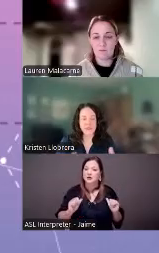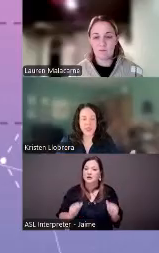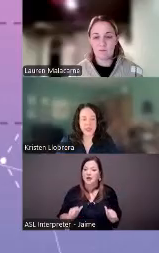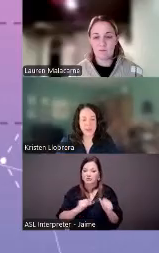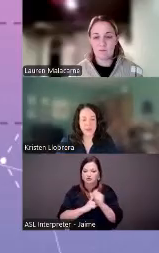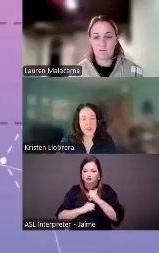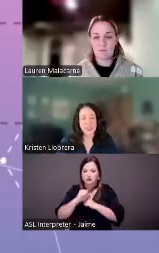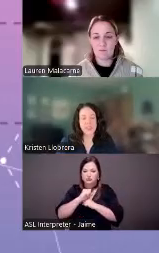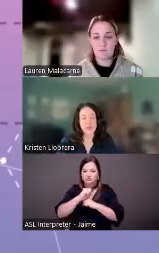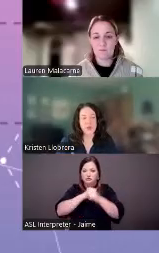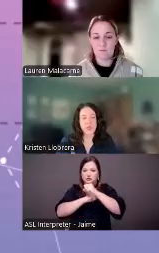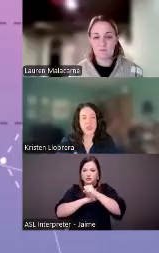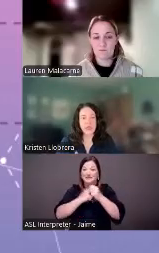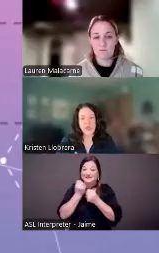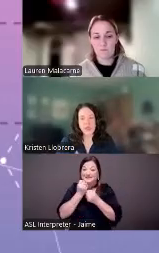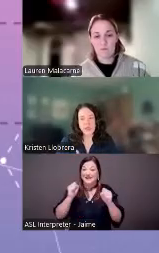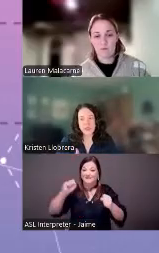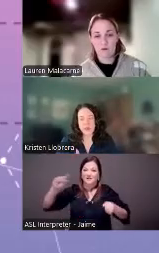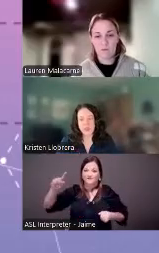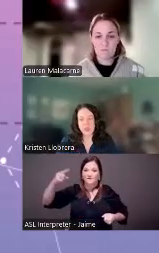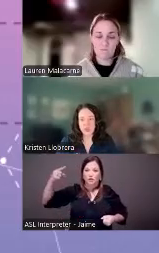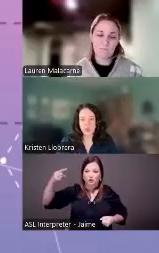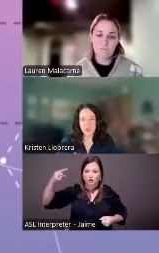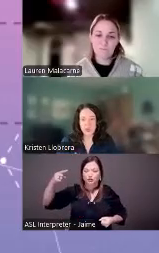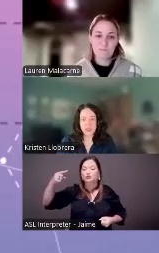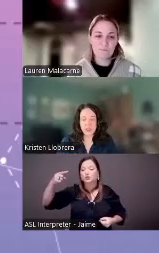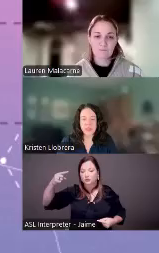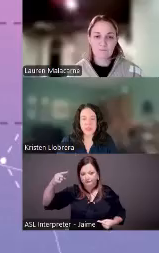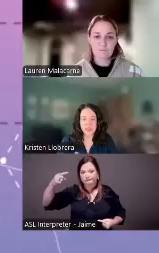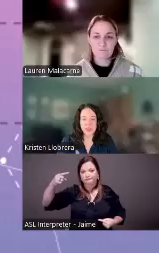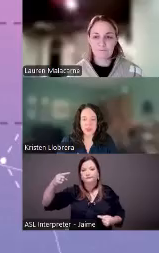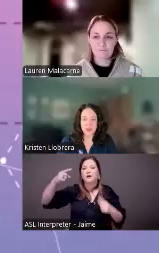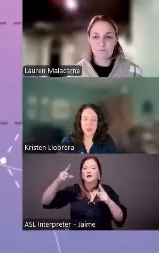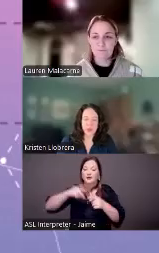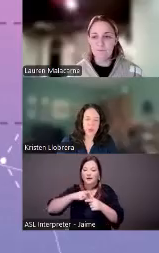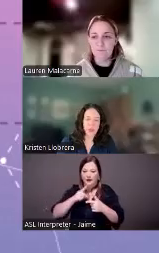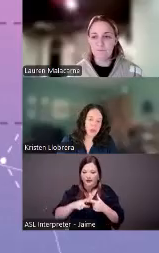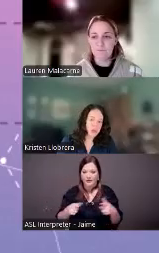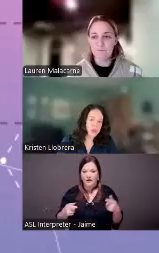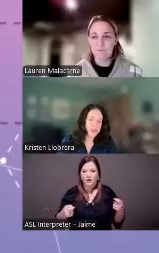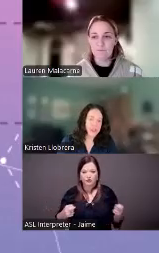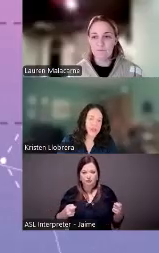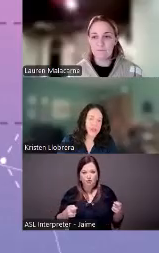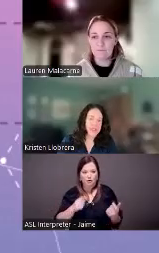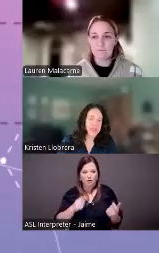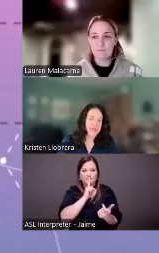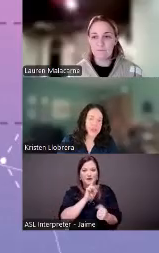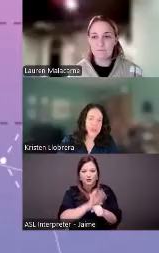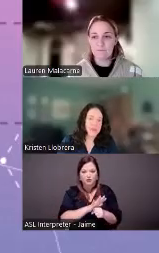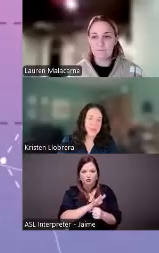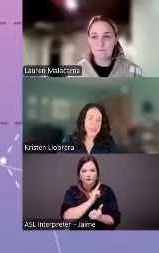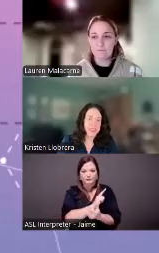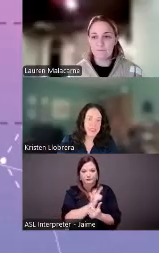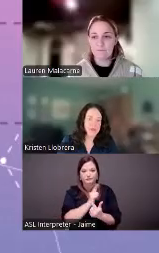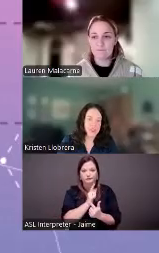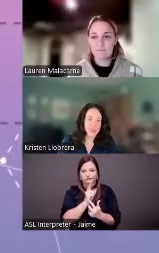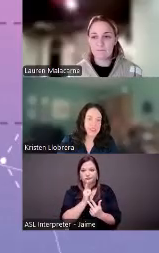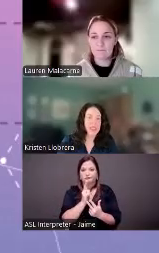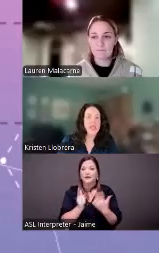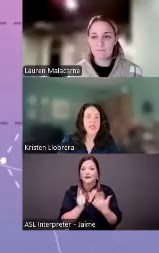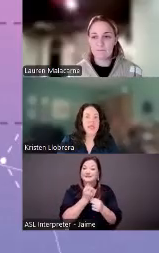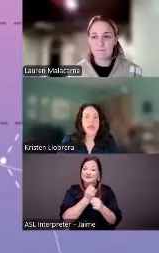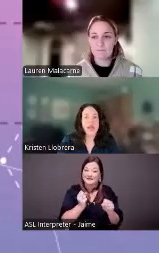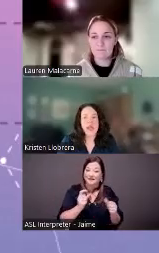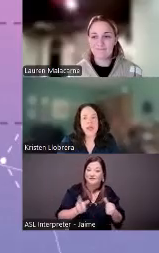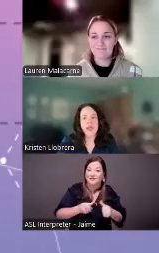that the safety came first, and we can sort of control to make sure that people are going through those safety pieces